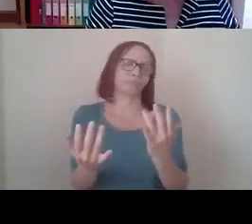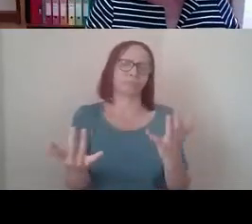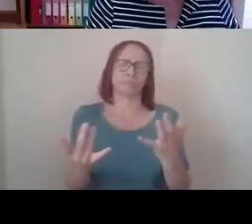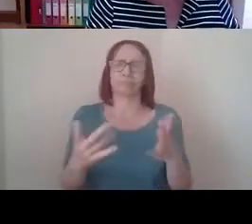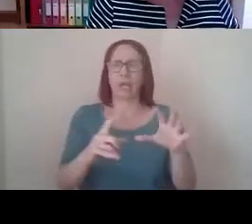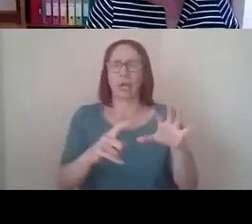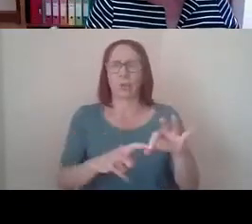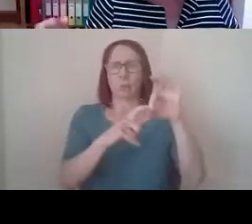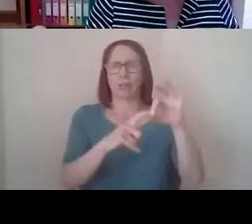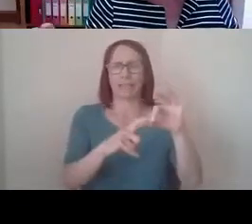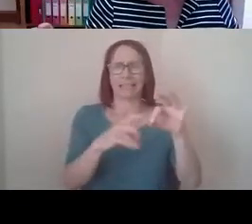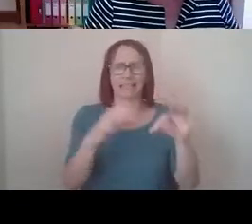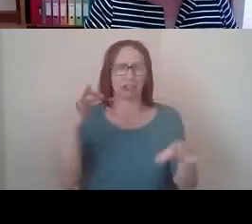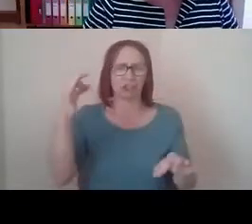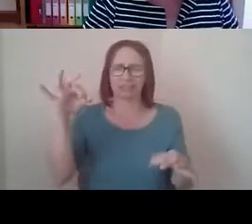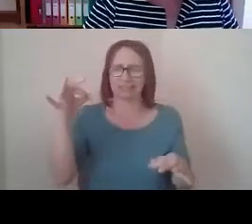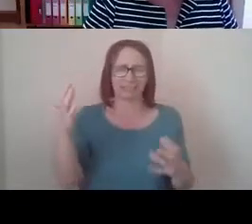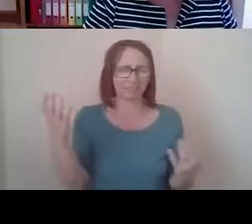qualifications